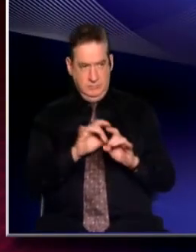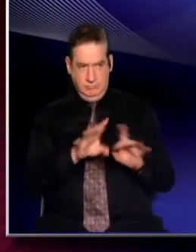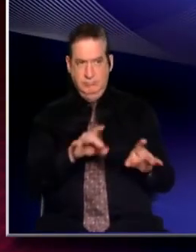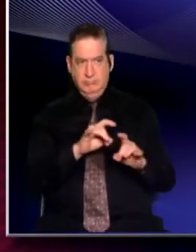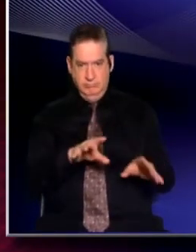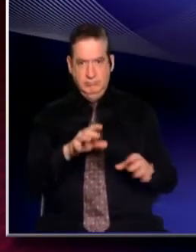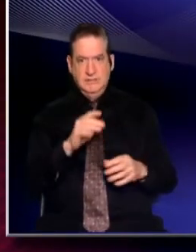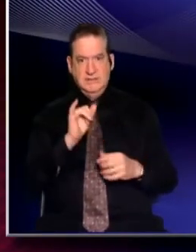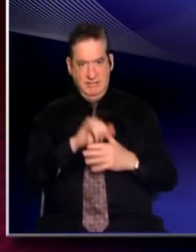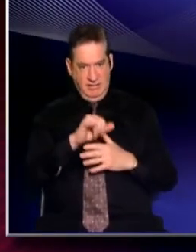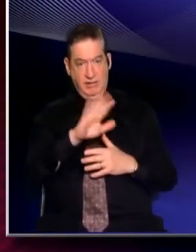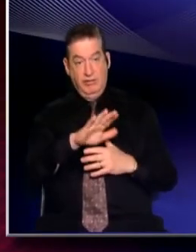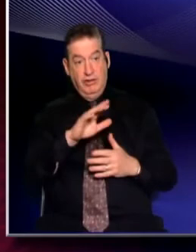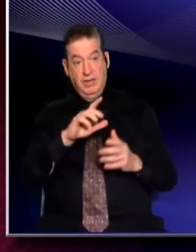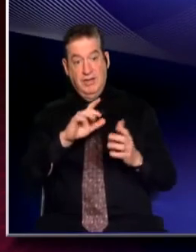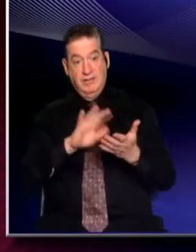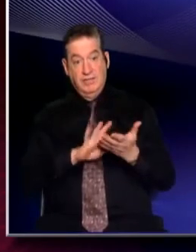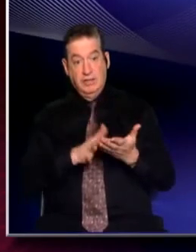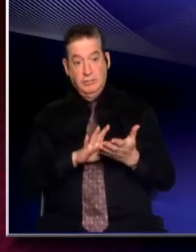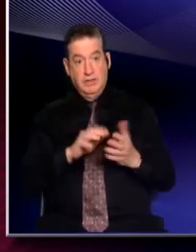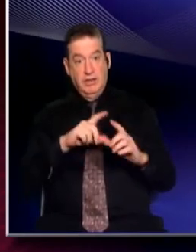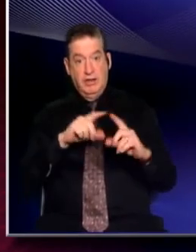out that their fingerprint clearance card is about to expire.